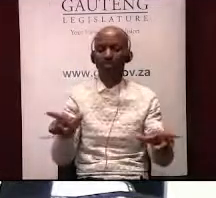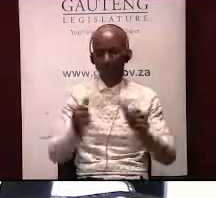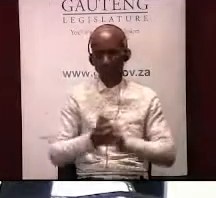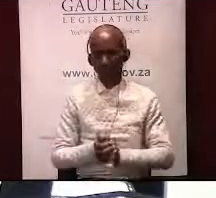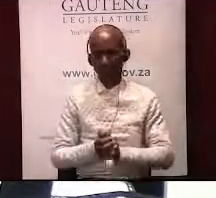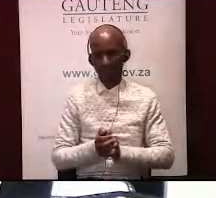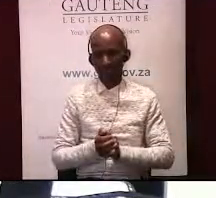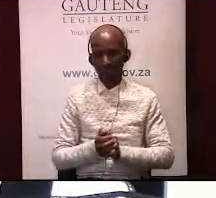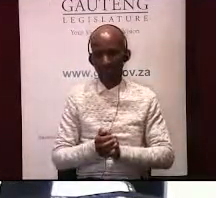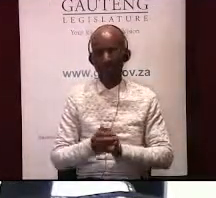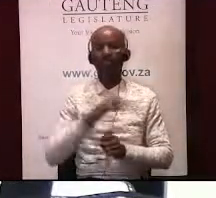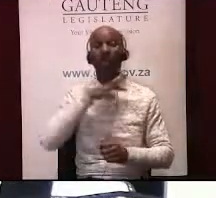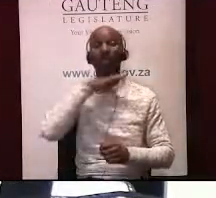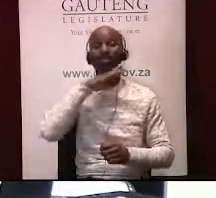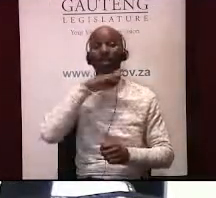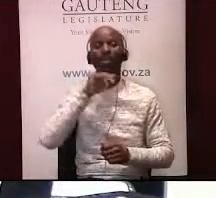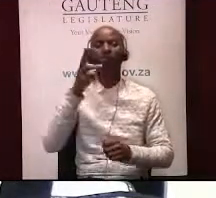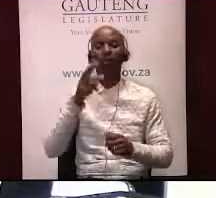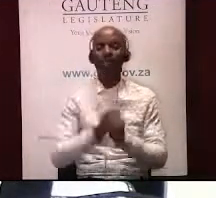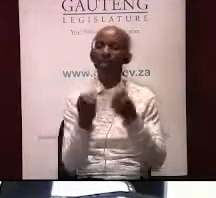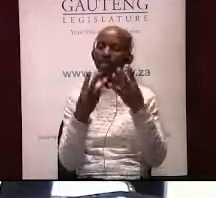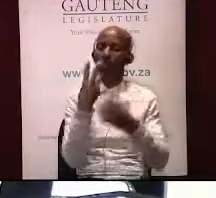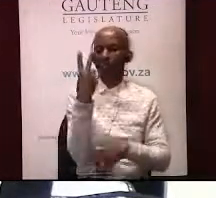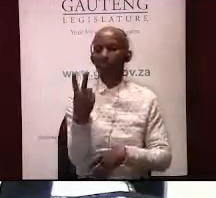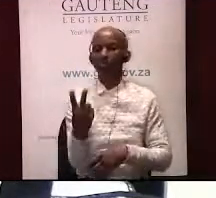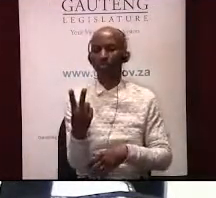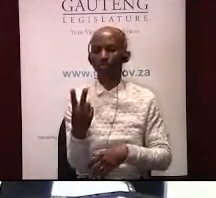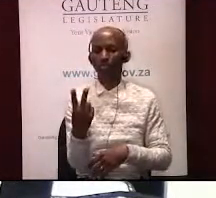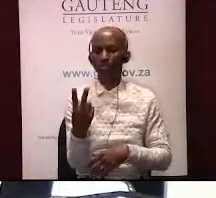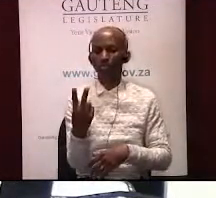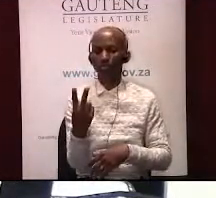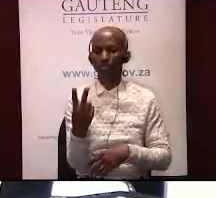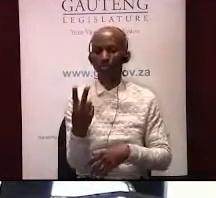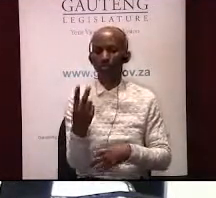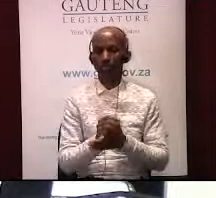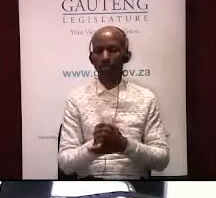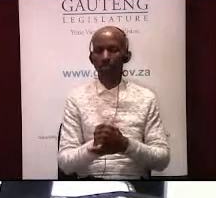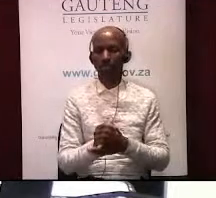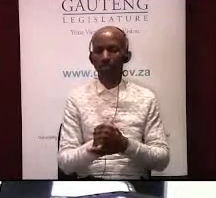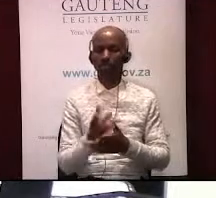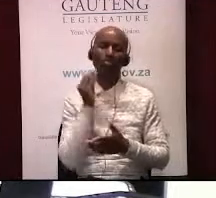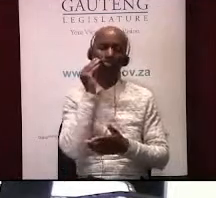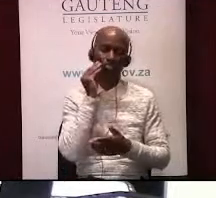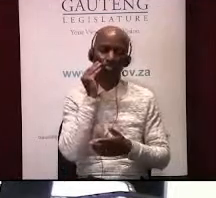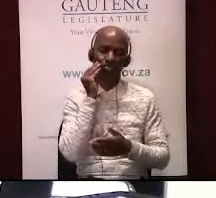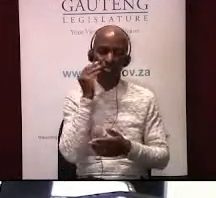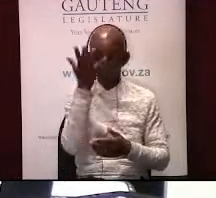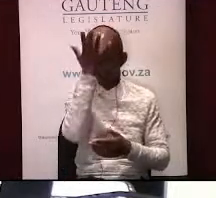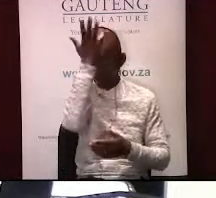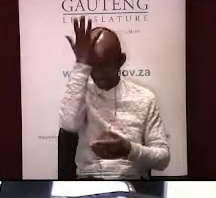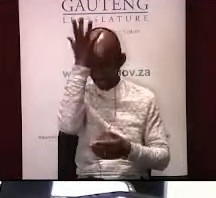language. Afrikaans will be on channel number 2.